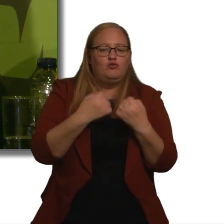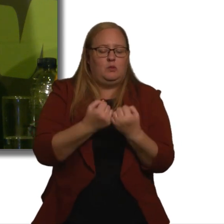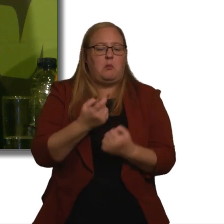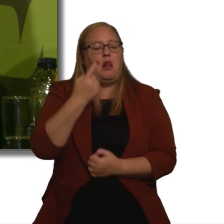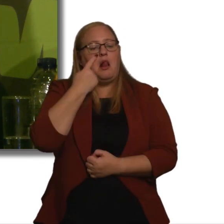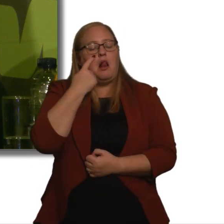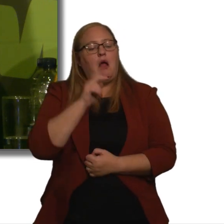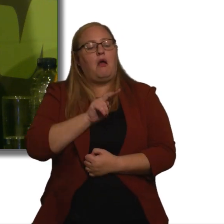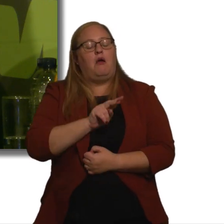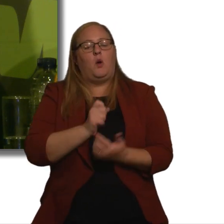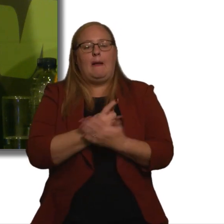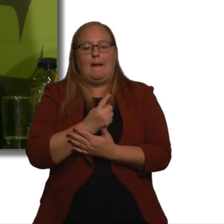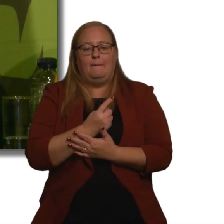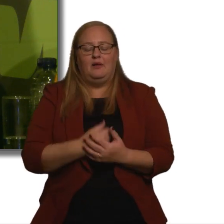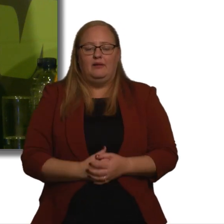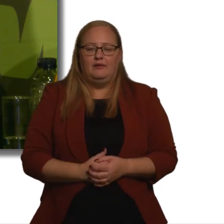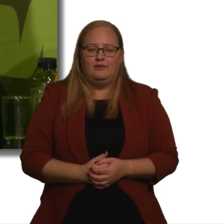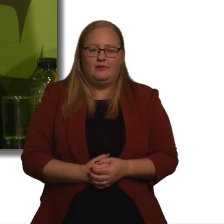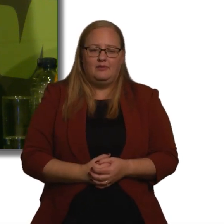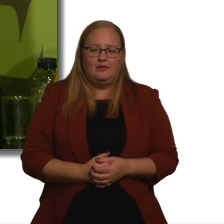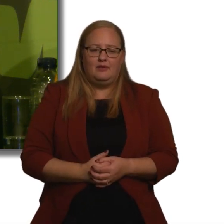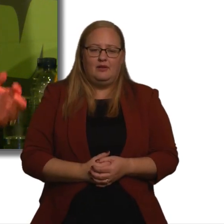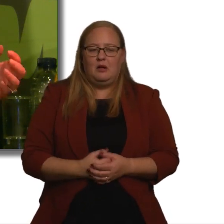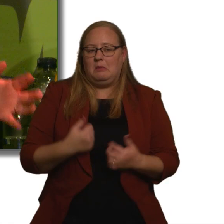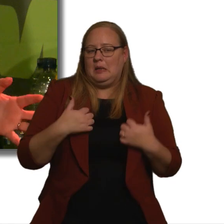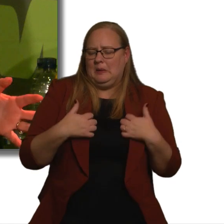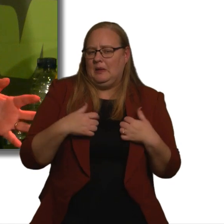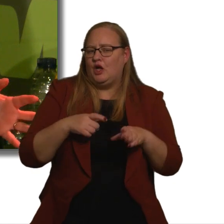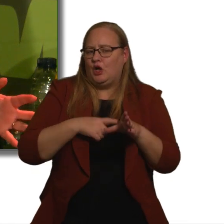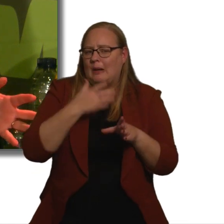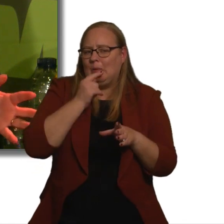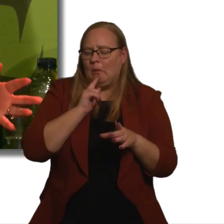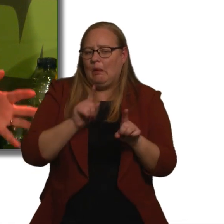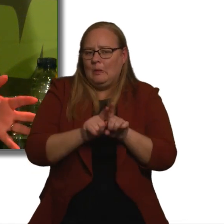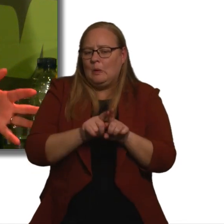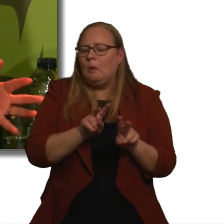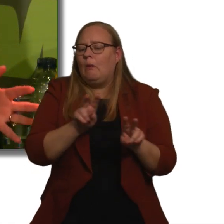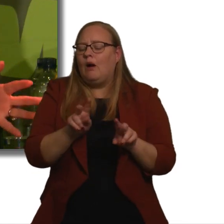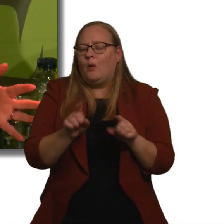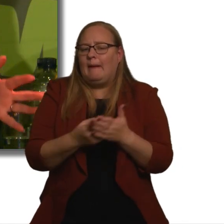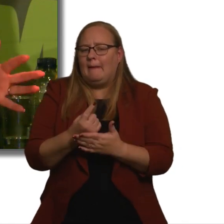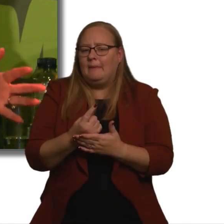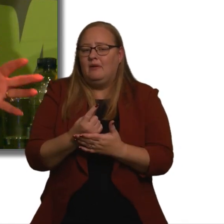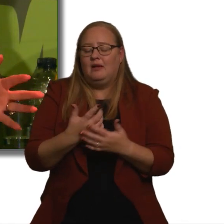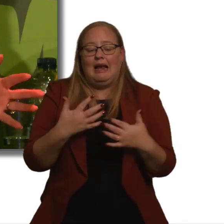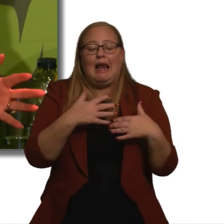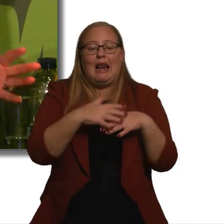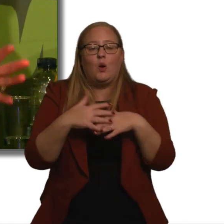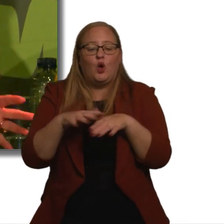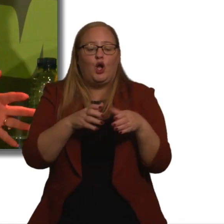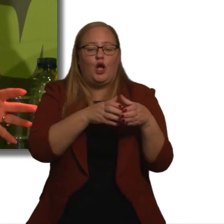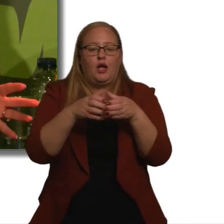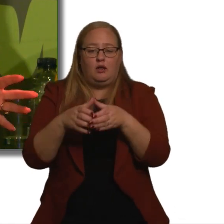happening with the young people too. They are networks, and again, colleagues in the room, I would encourage you